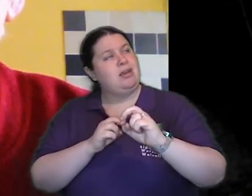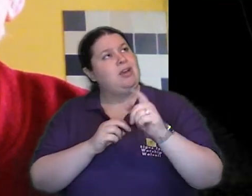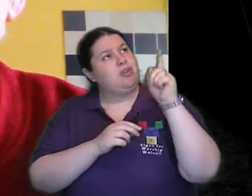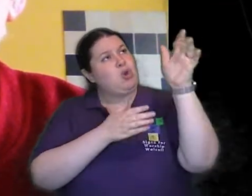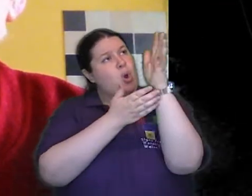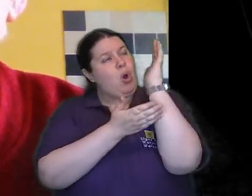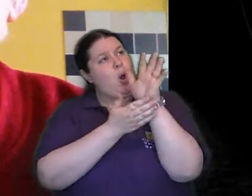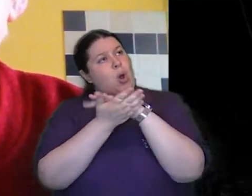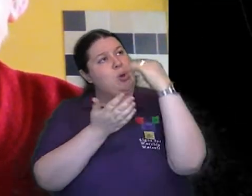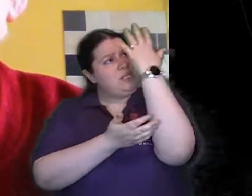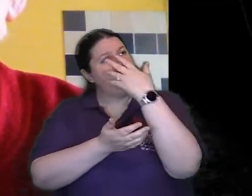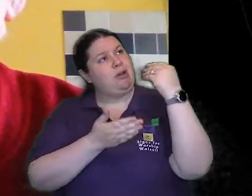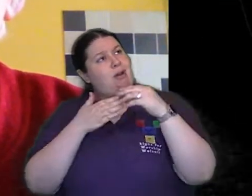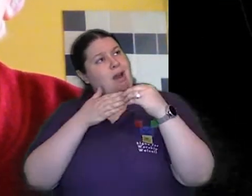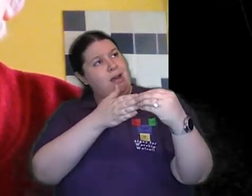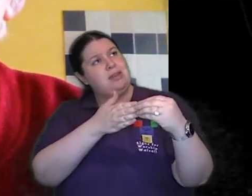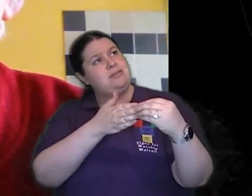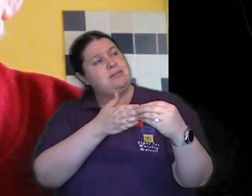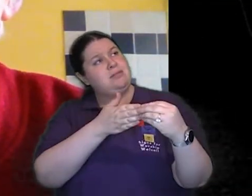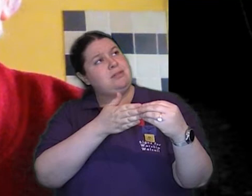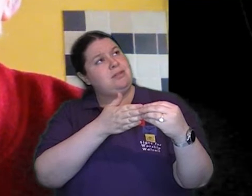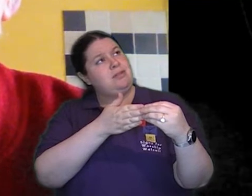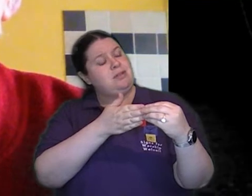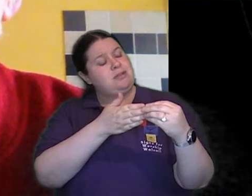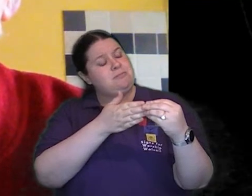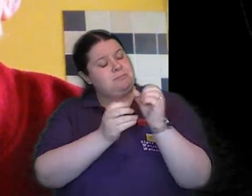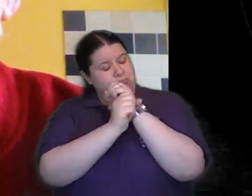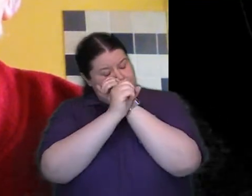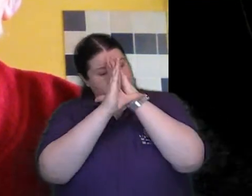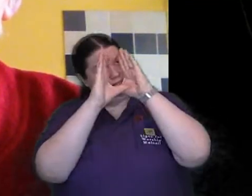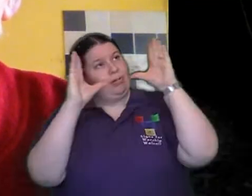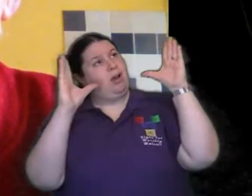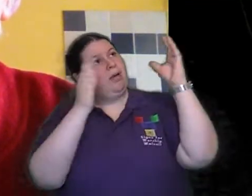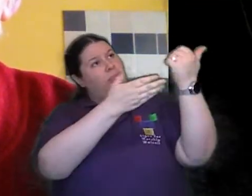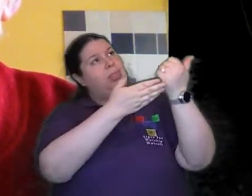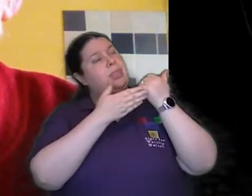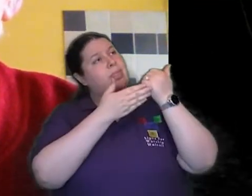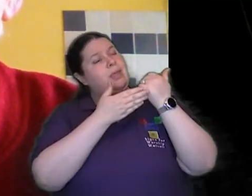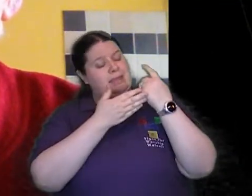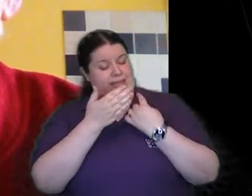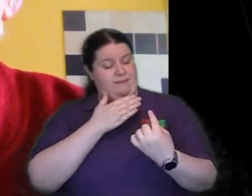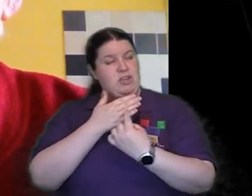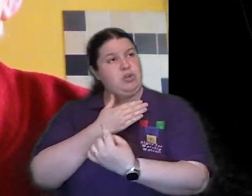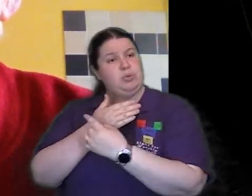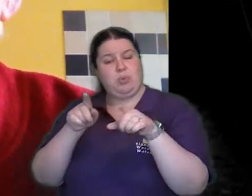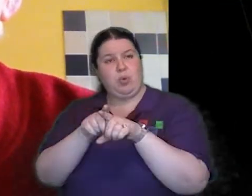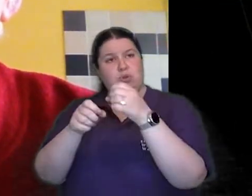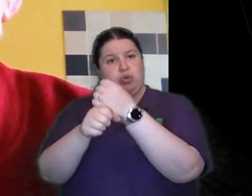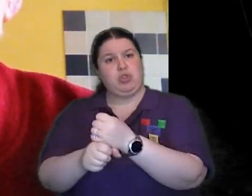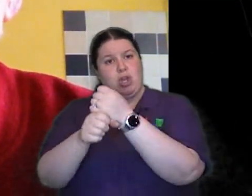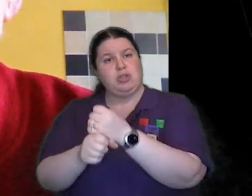journey, may your Holy Spirit guide those in leadership at this church. Open our hearts to your call in our lives, both